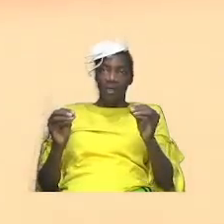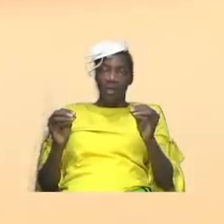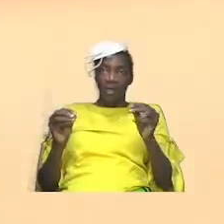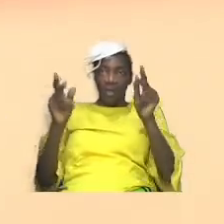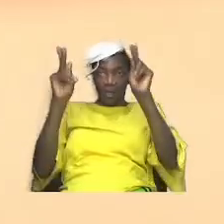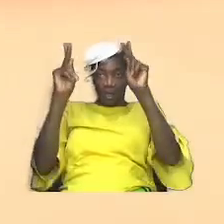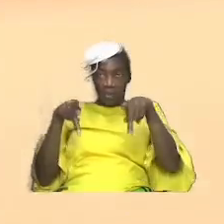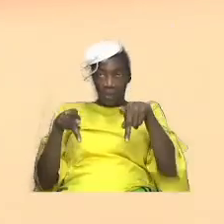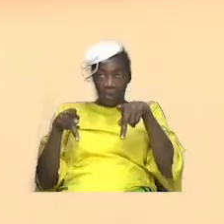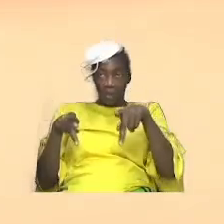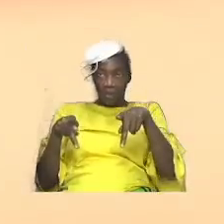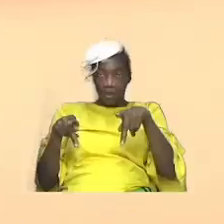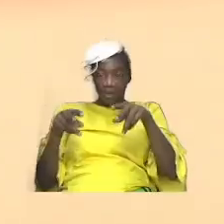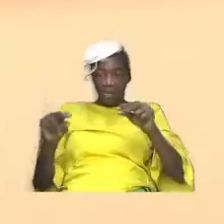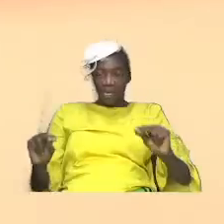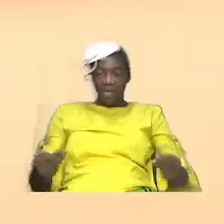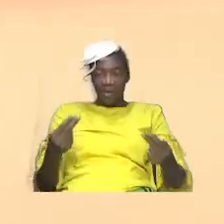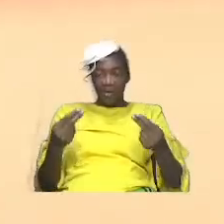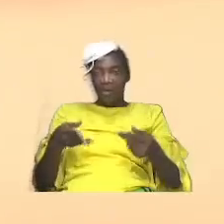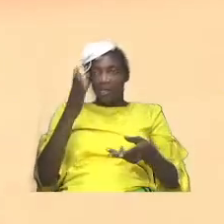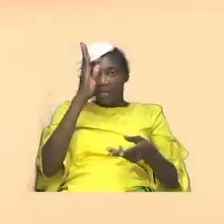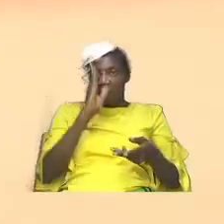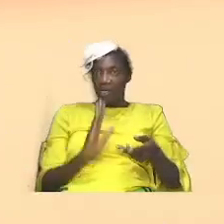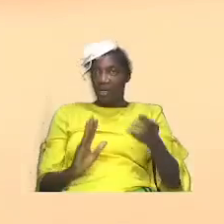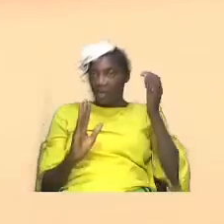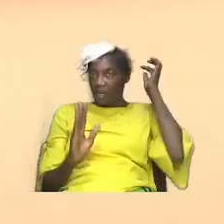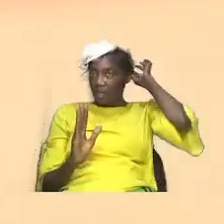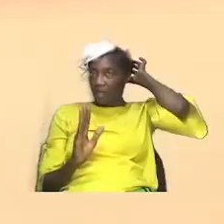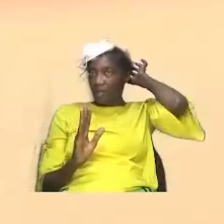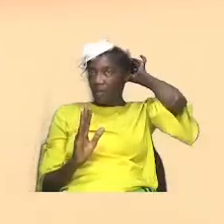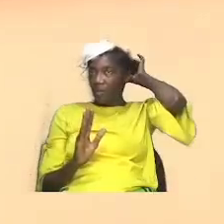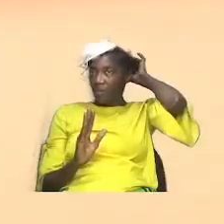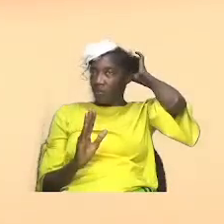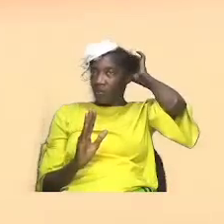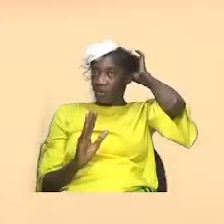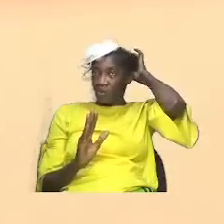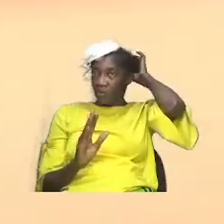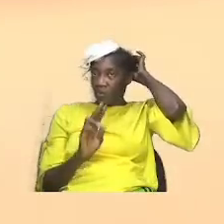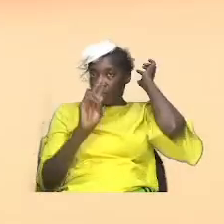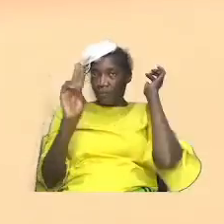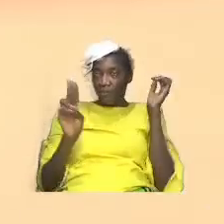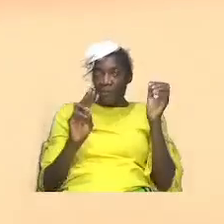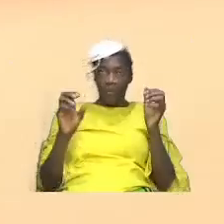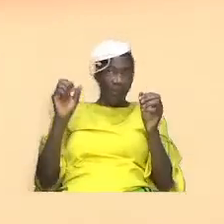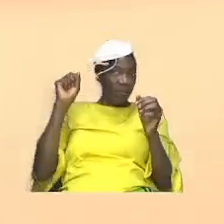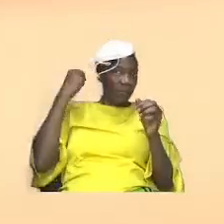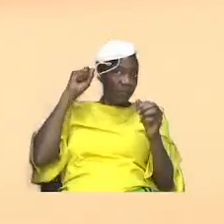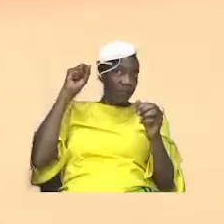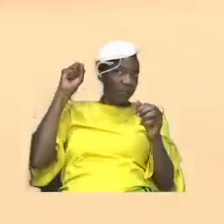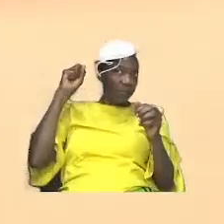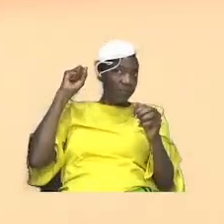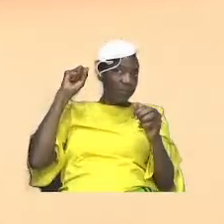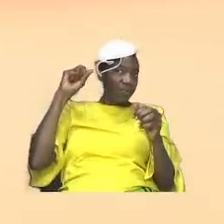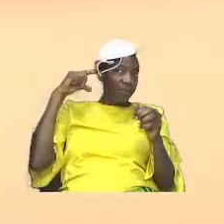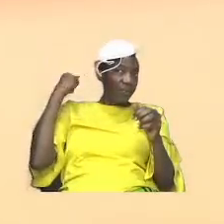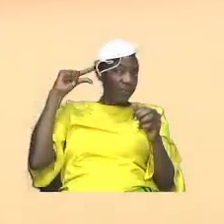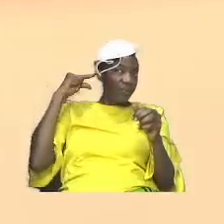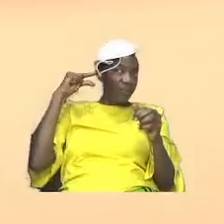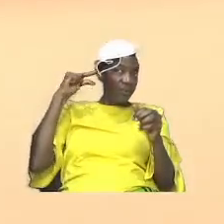cheapening what's supposed to be a solid building. And instead of using gold and silver and precious stone and do what we're